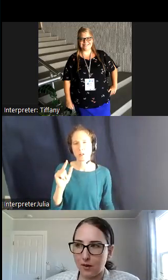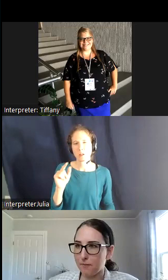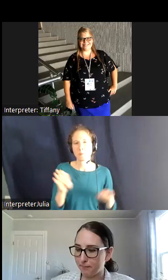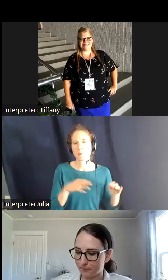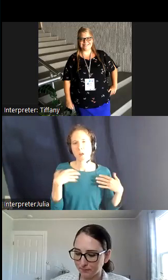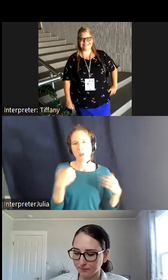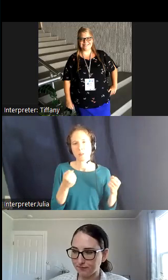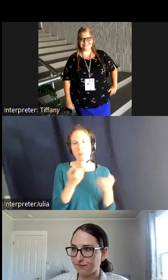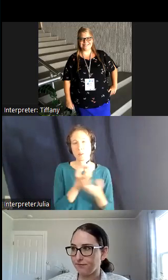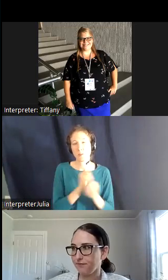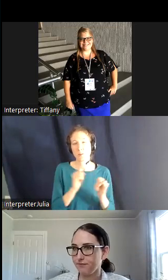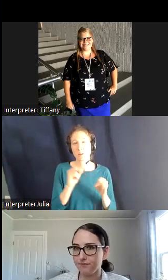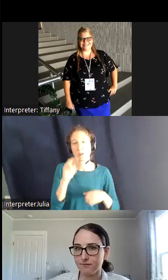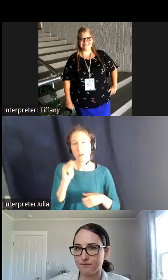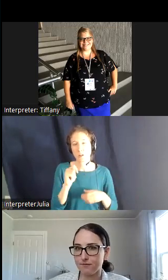Okay.